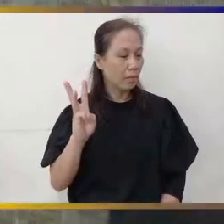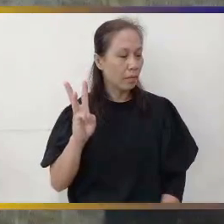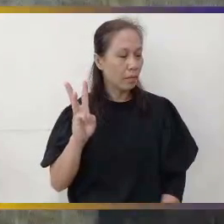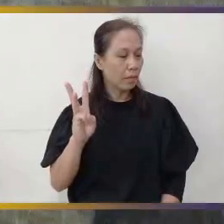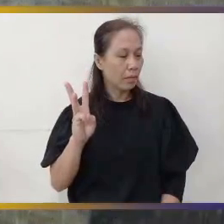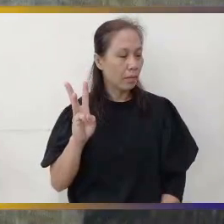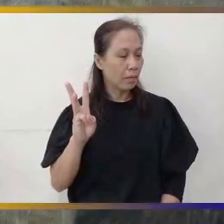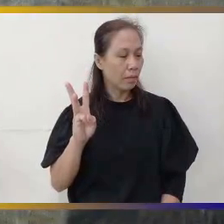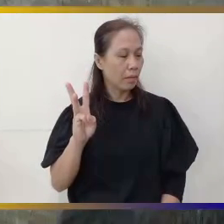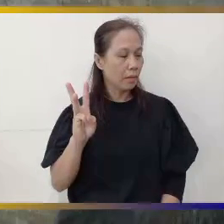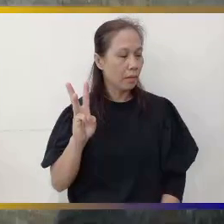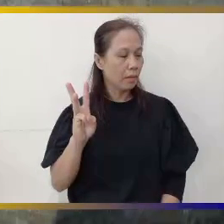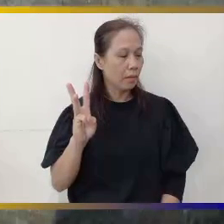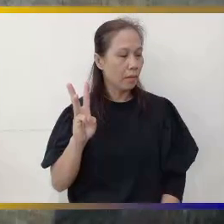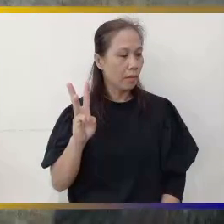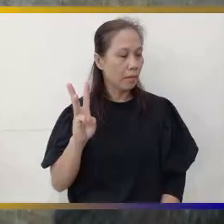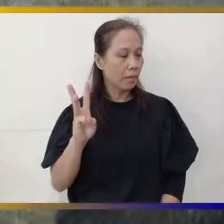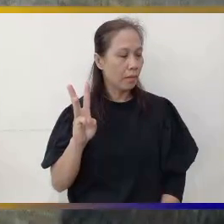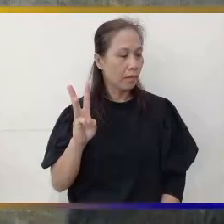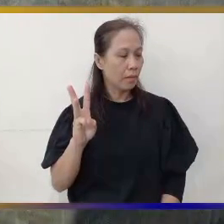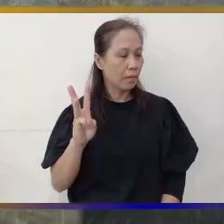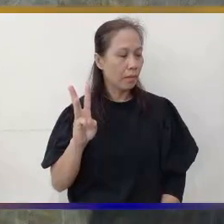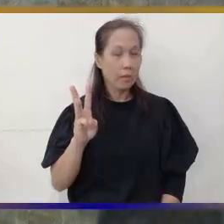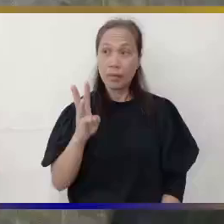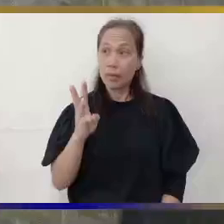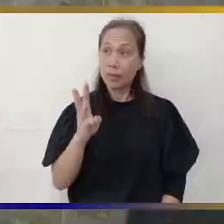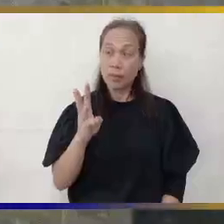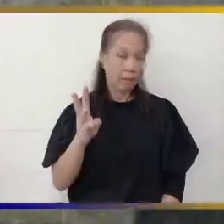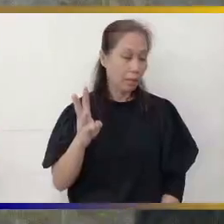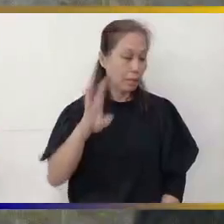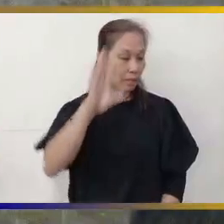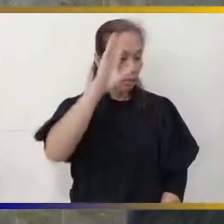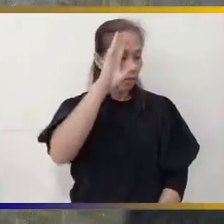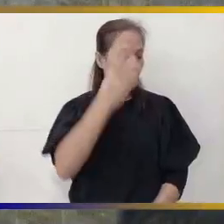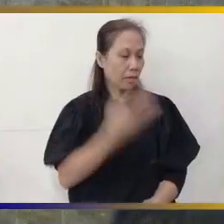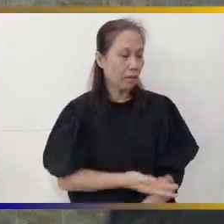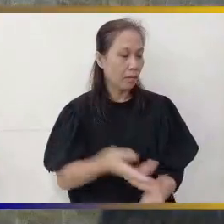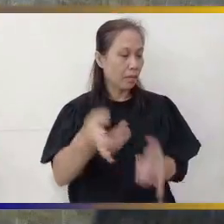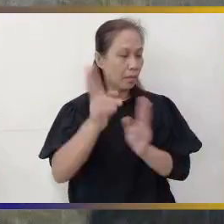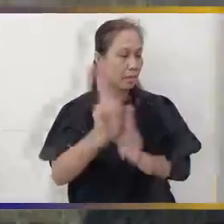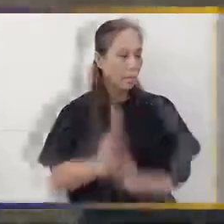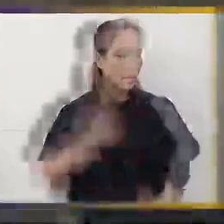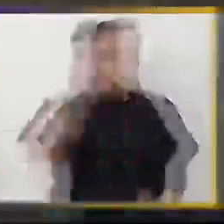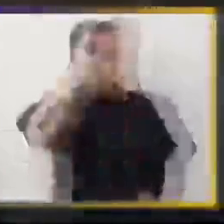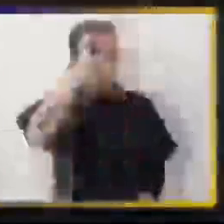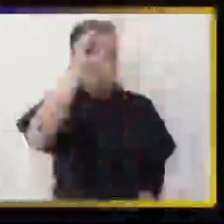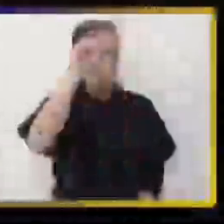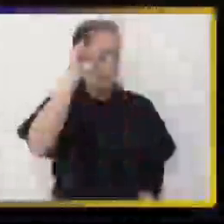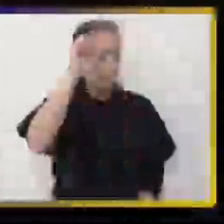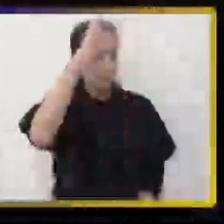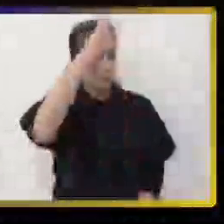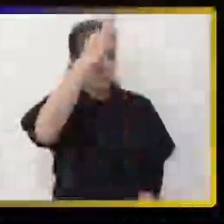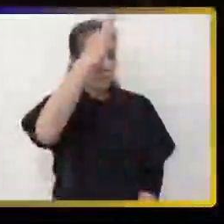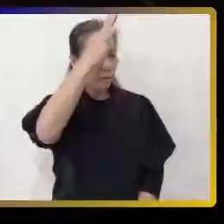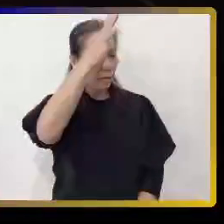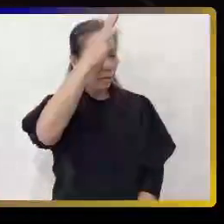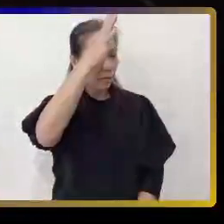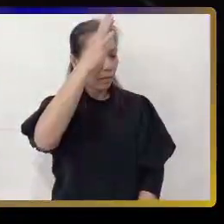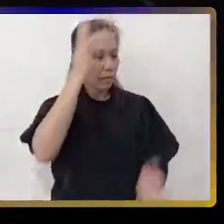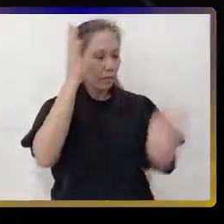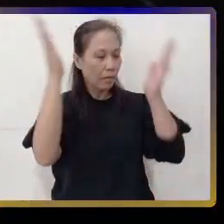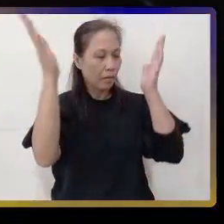chapter 1 verse number 6 a son honor it His Father and a servant